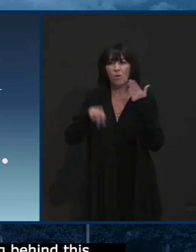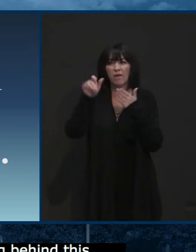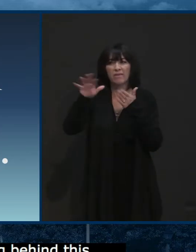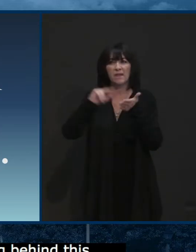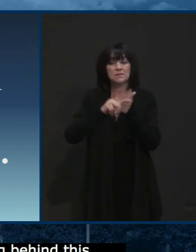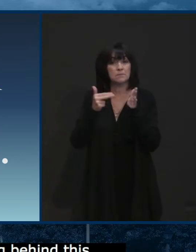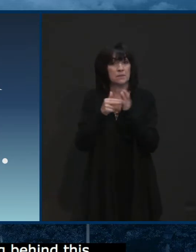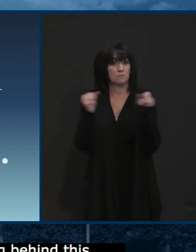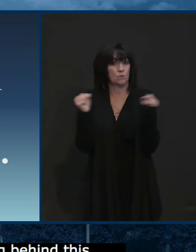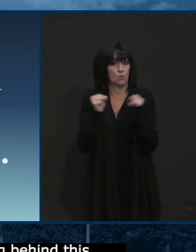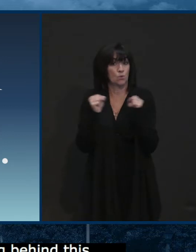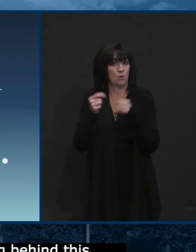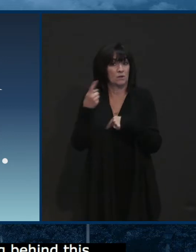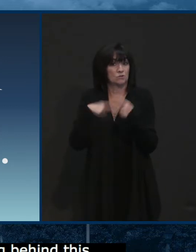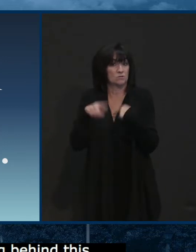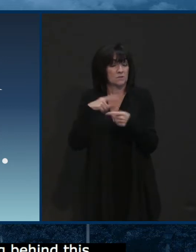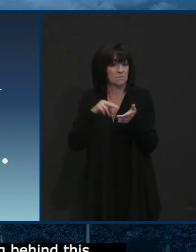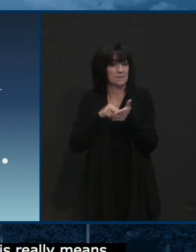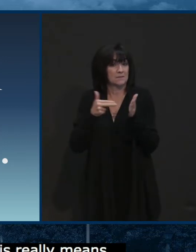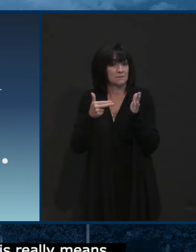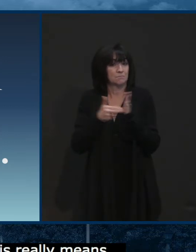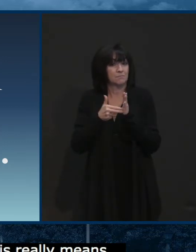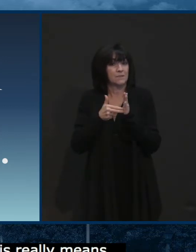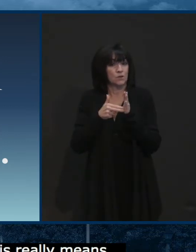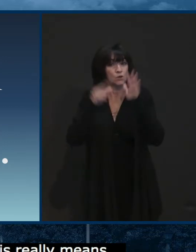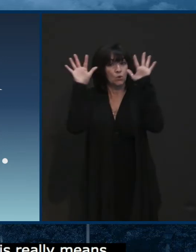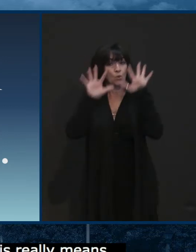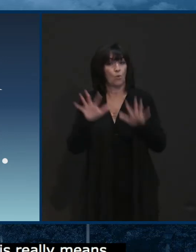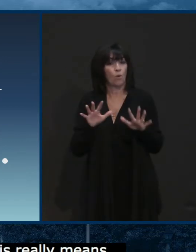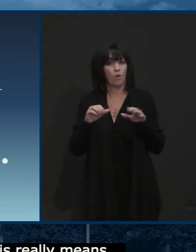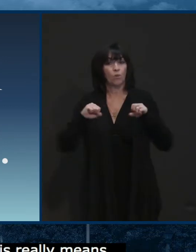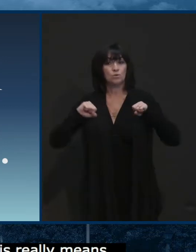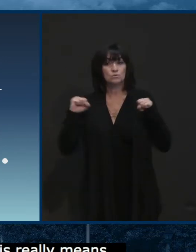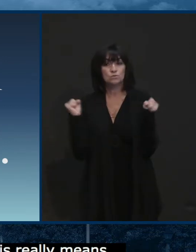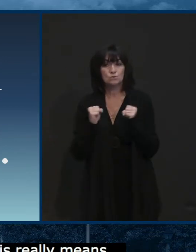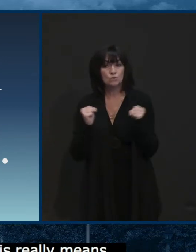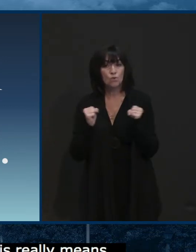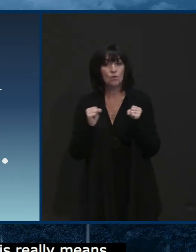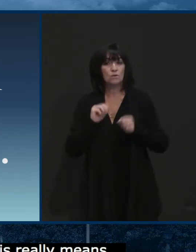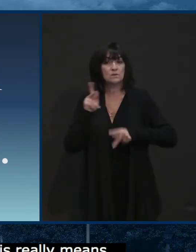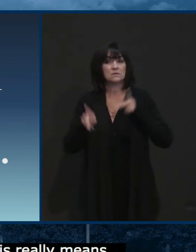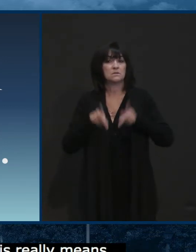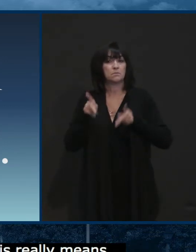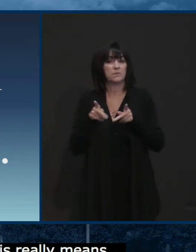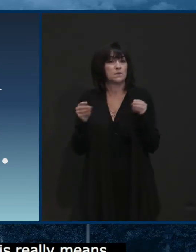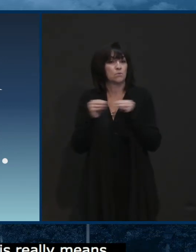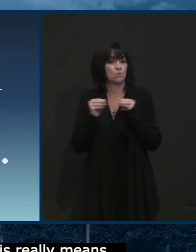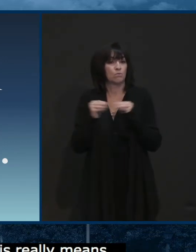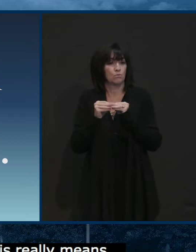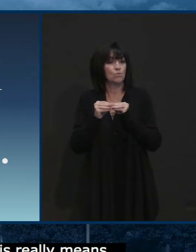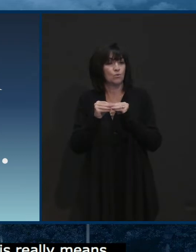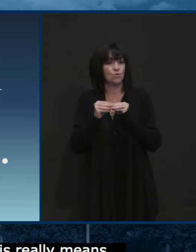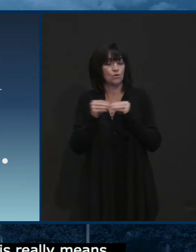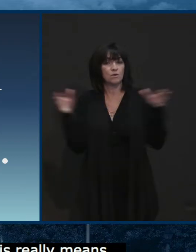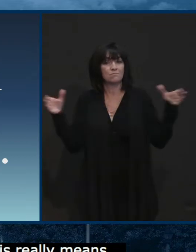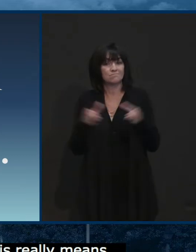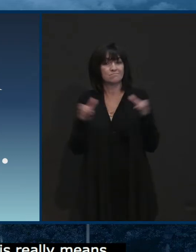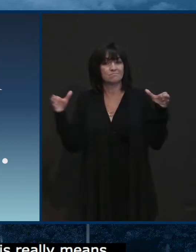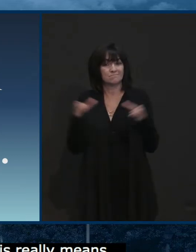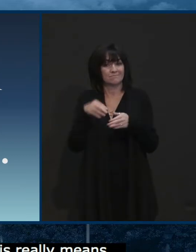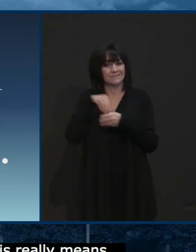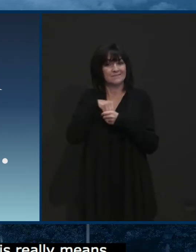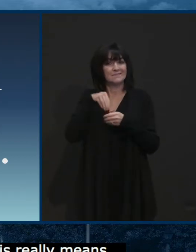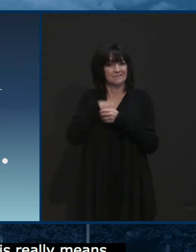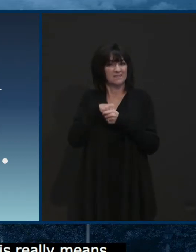means winter's coming, the weather's getting colder, people are going to be more gathered inside, and so we need to be careful, more